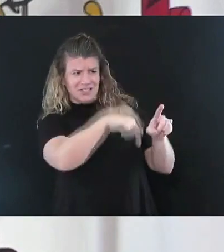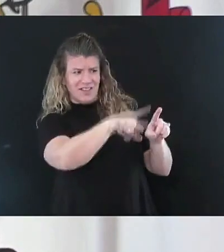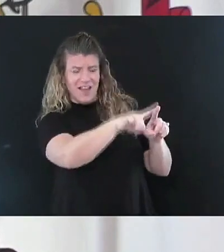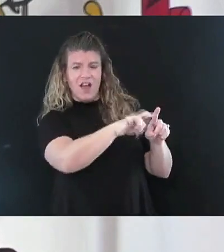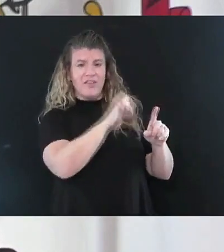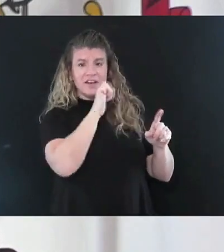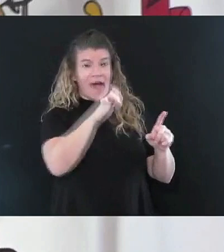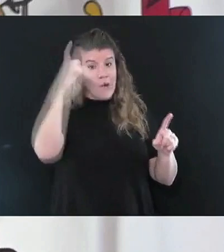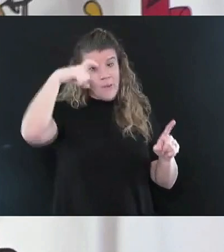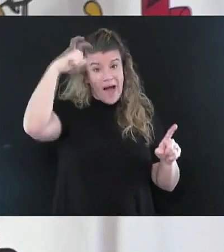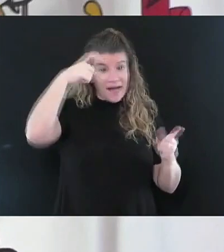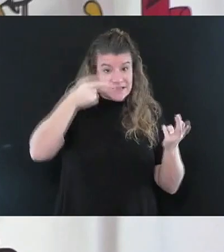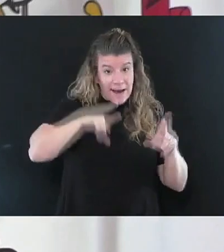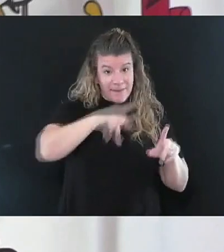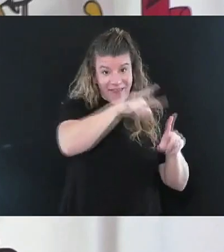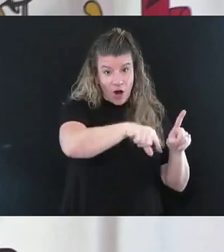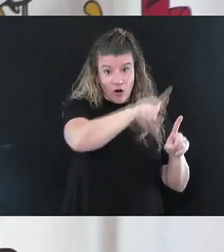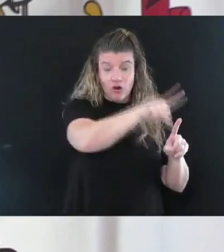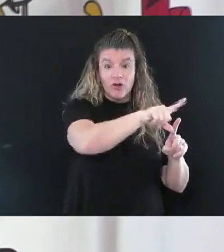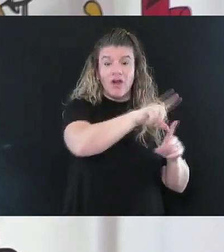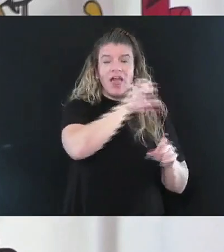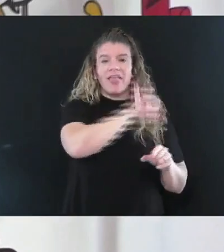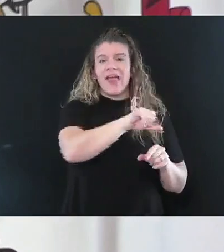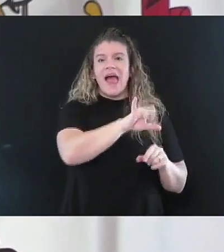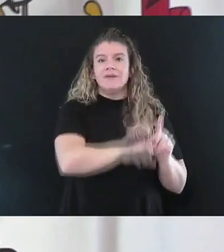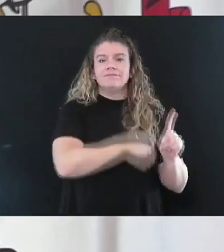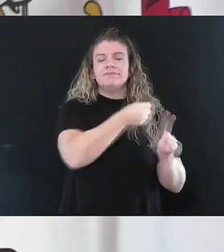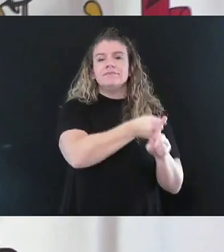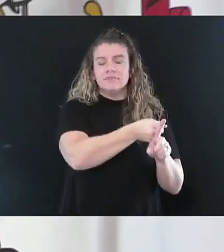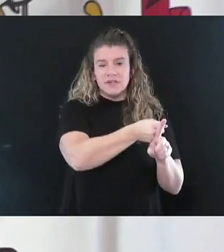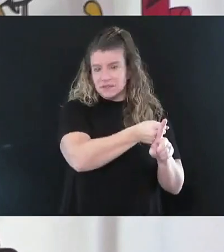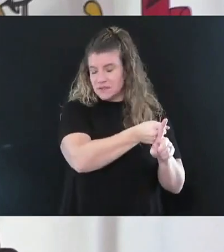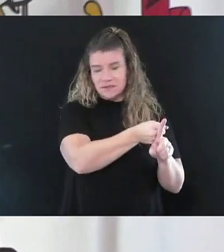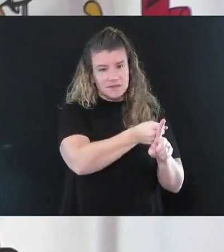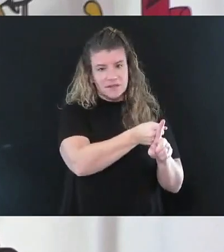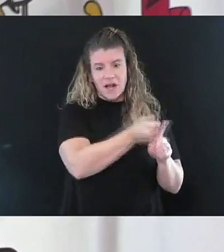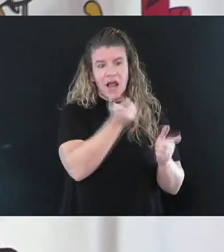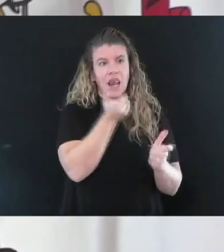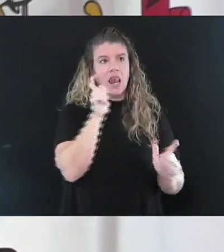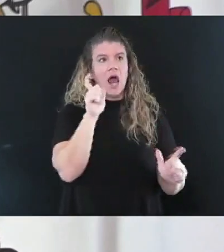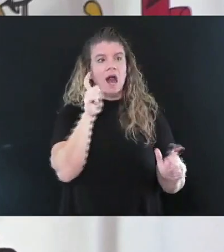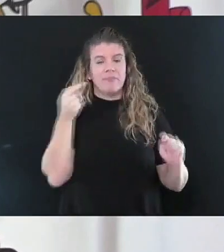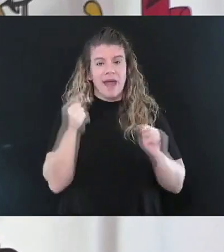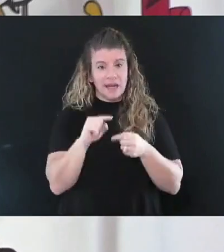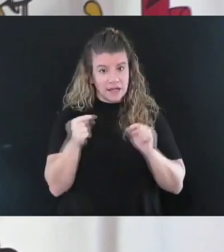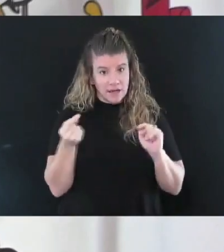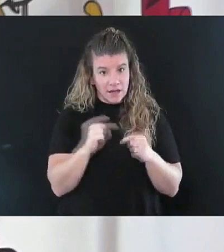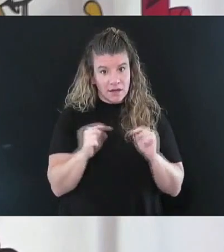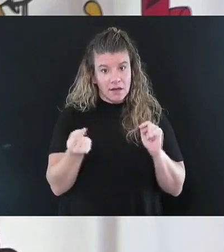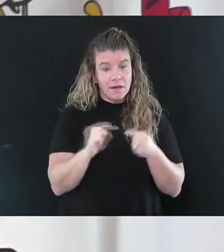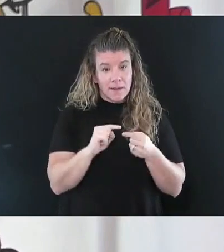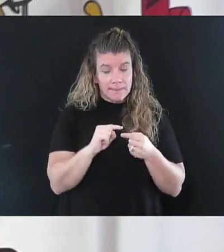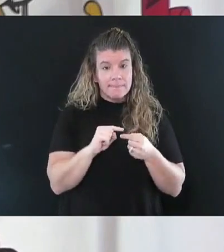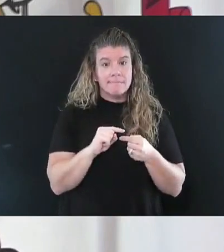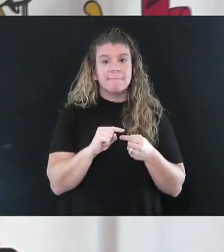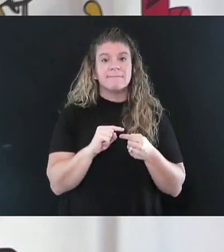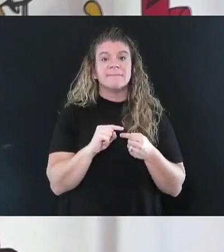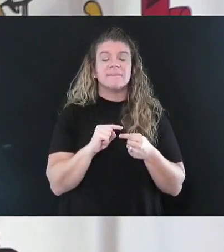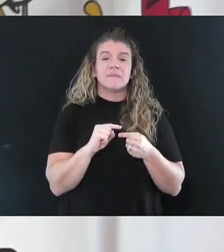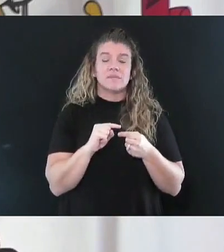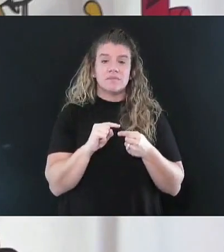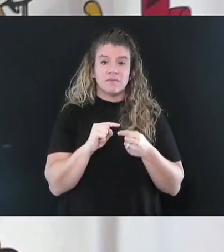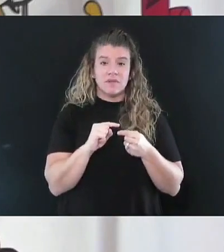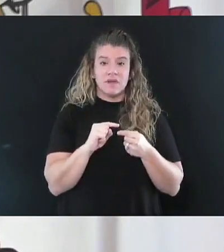not wise, and it caused an incredible amount of pain and carnage across